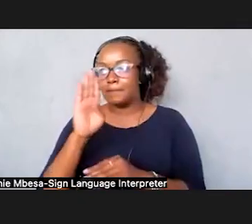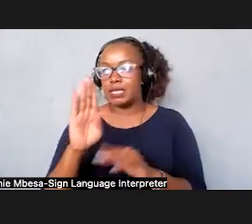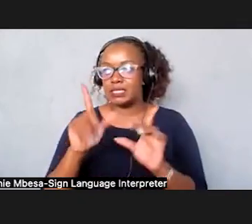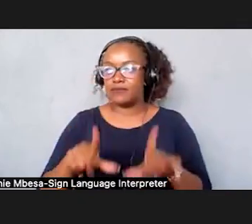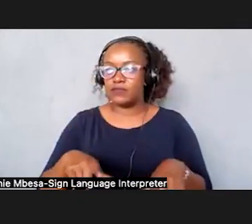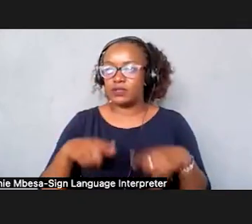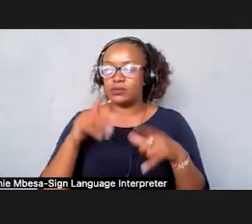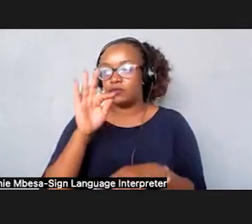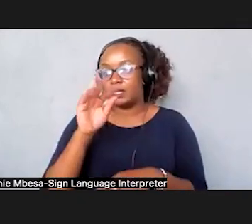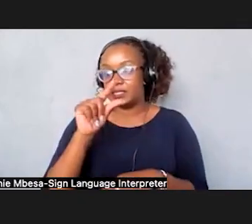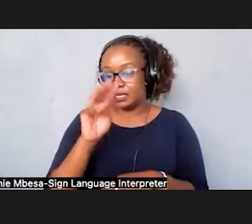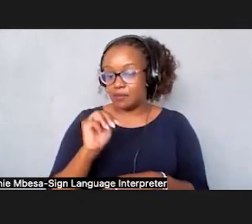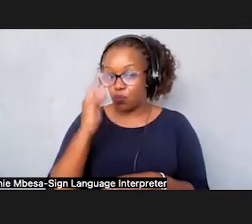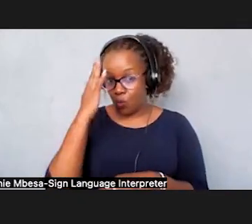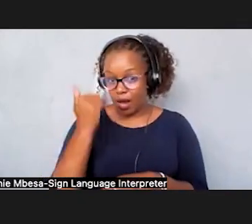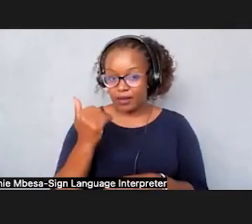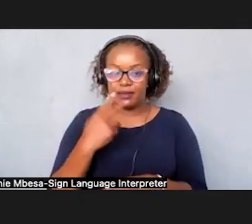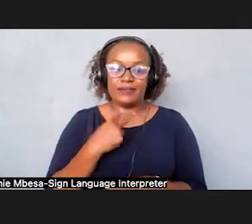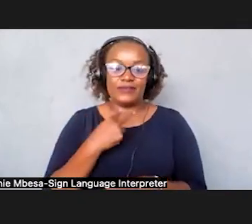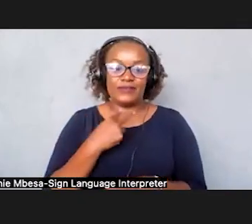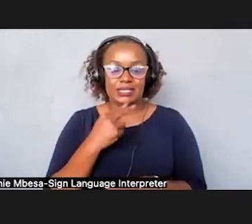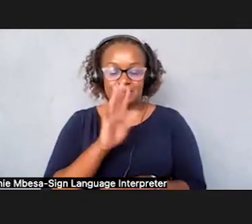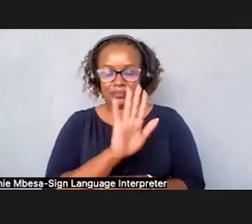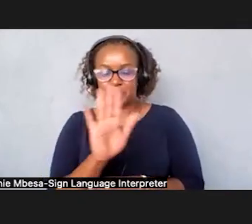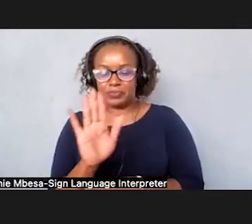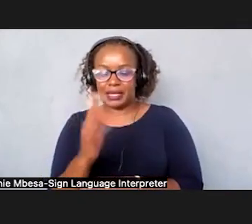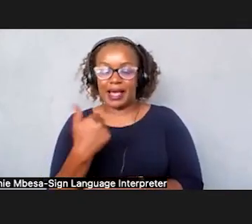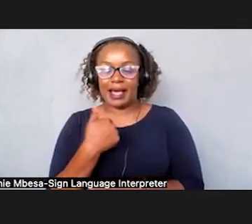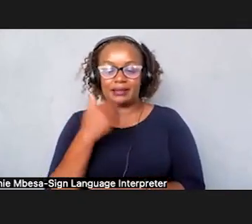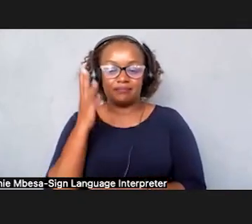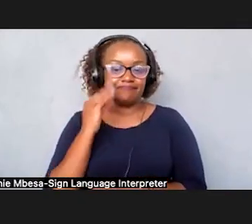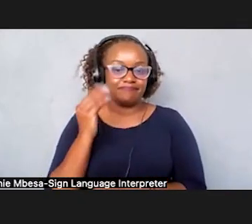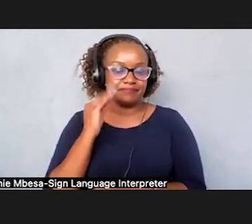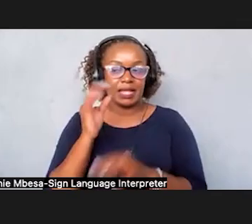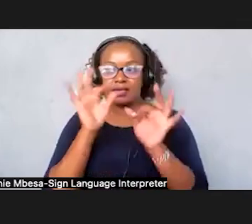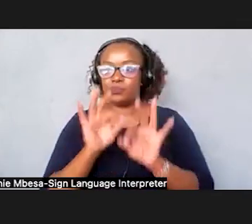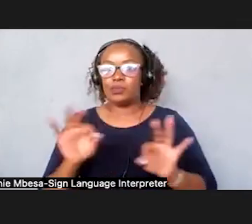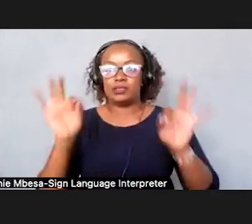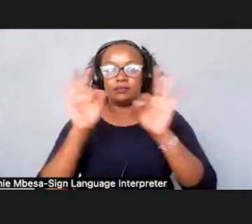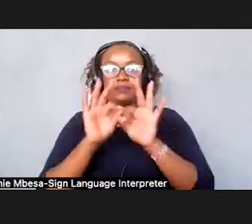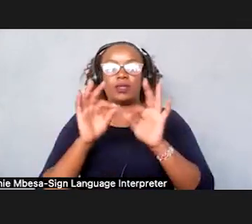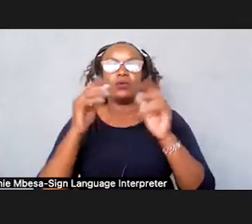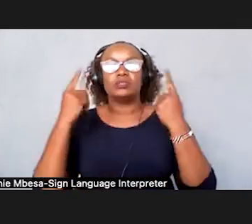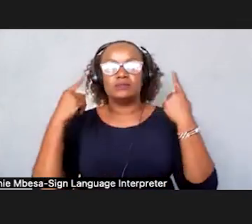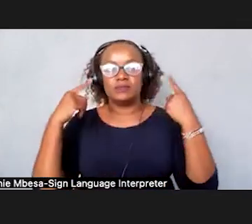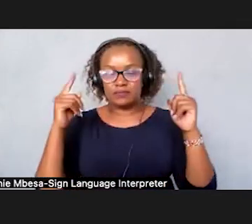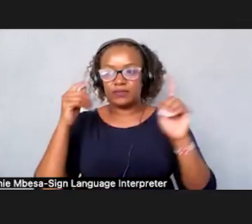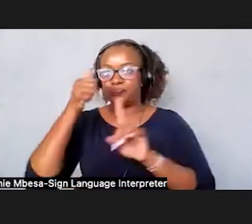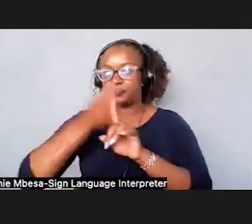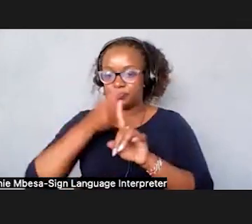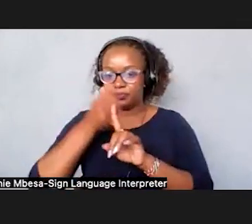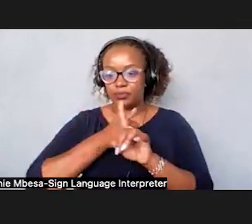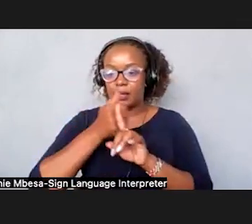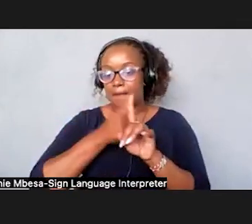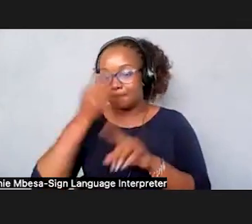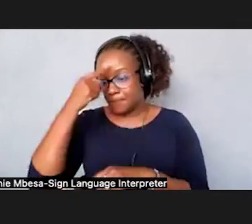their voices and experiences are essential for effective advocacy, policy development,